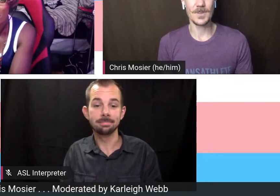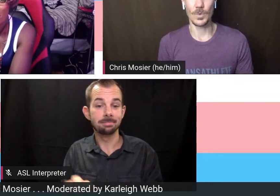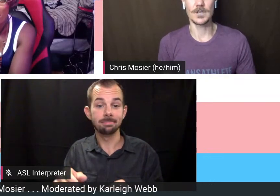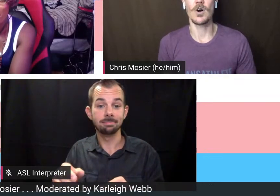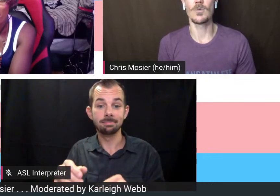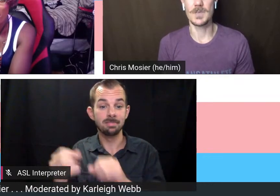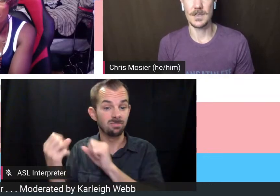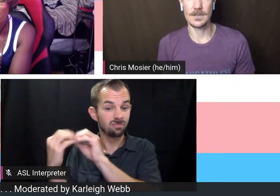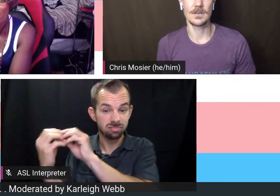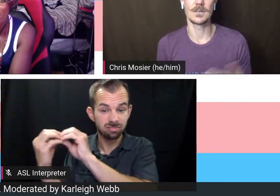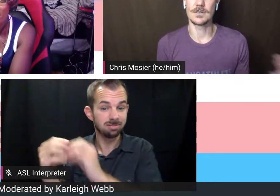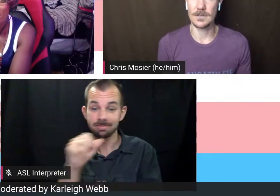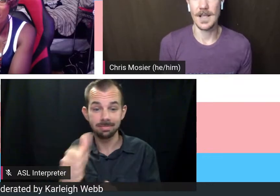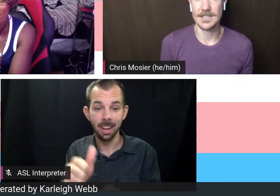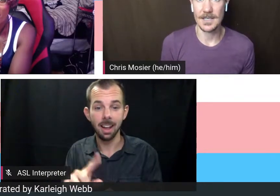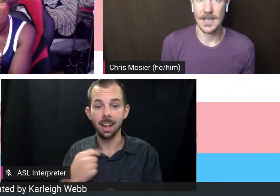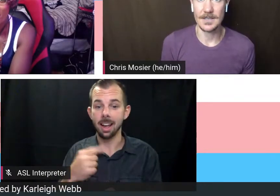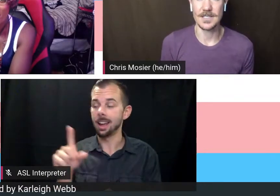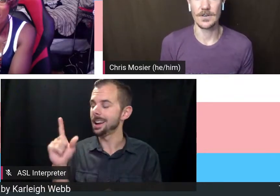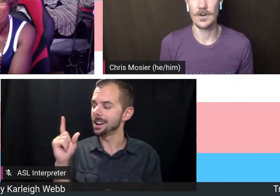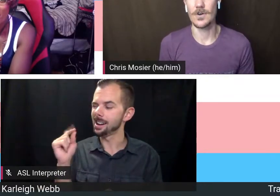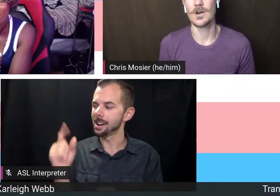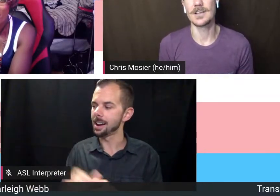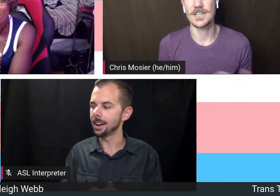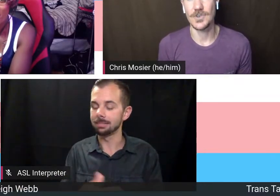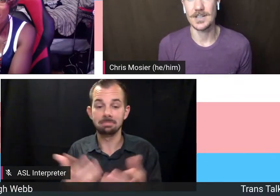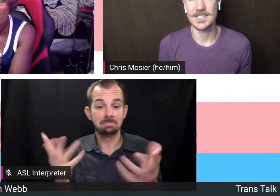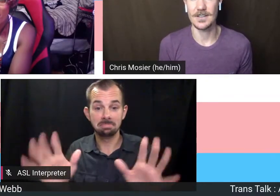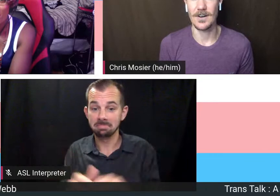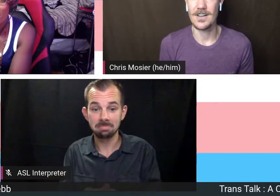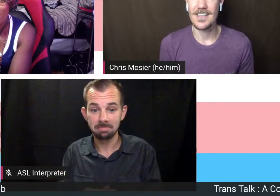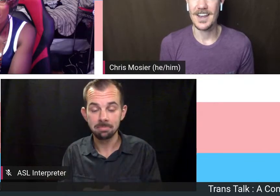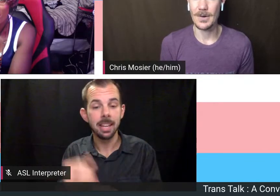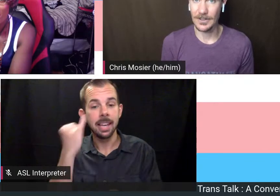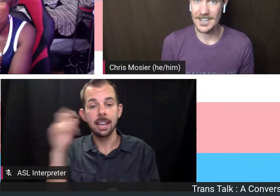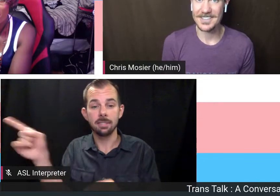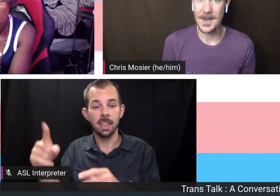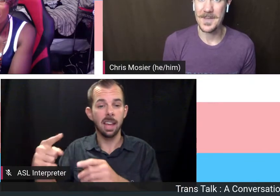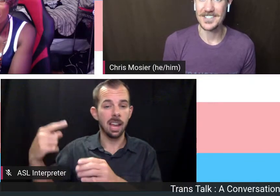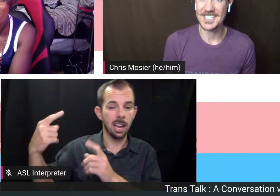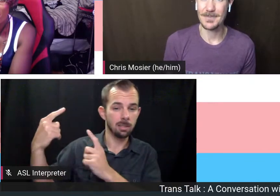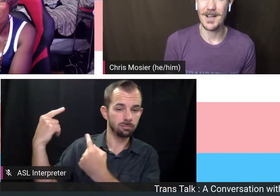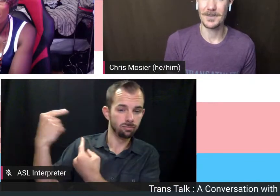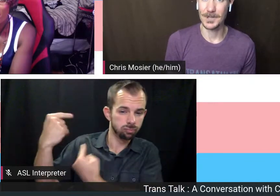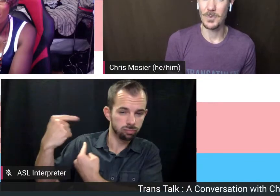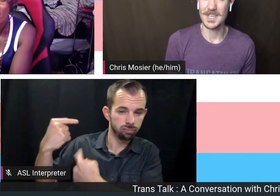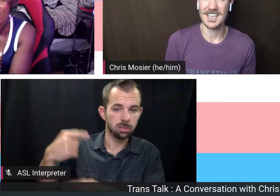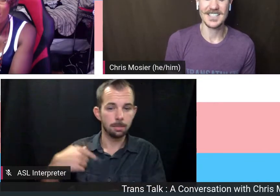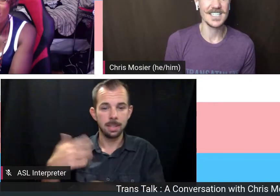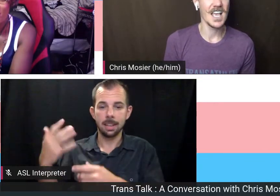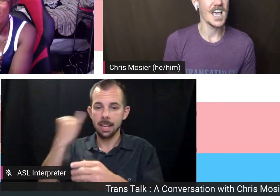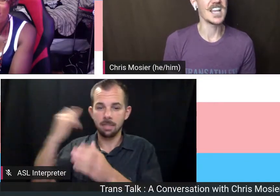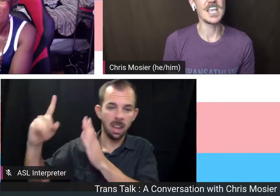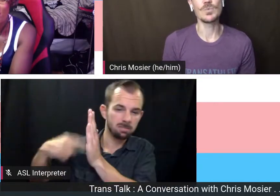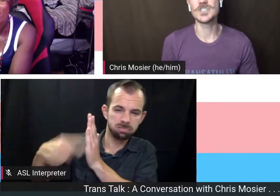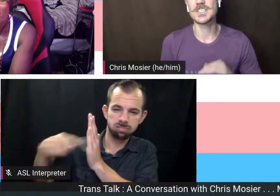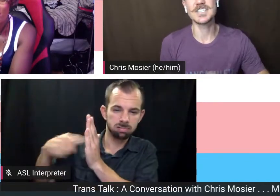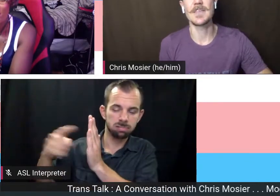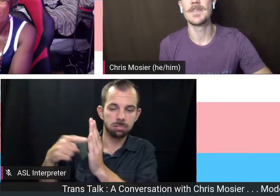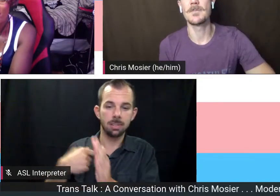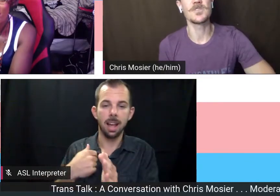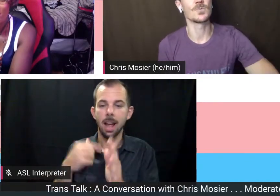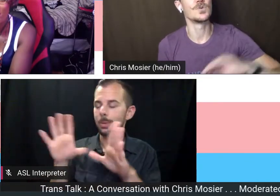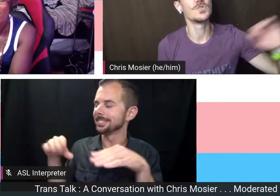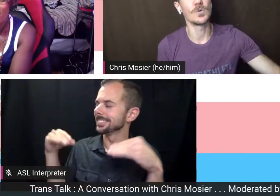they would call me an anti-gay slur or an anti-trans slur, that I would look at them and just smile and blow them a kiss, and it would